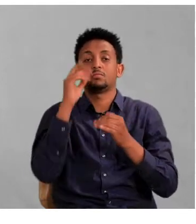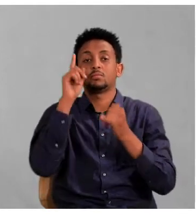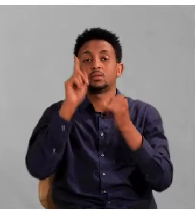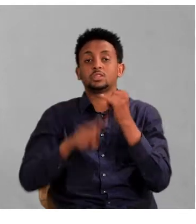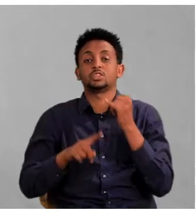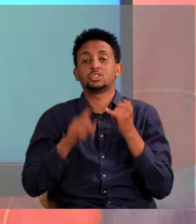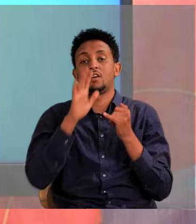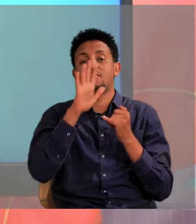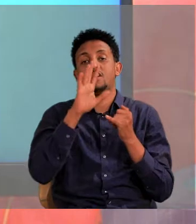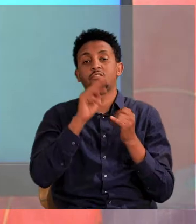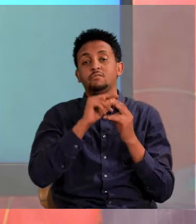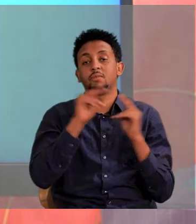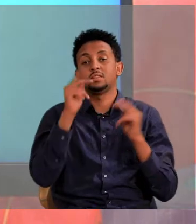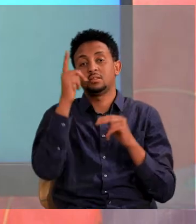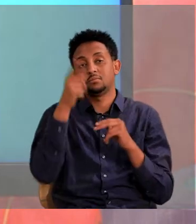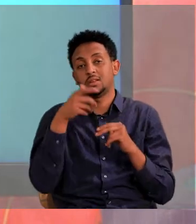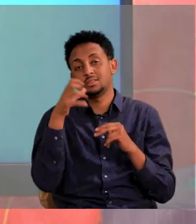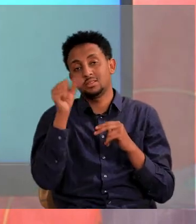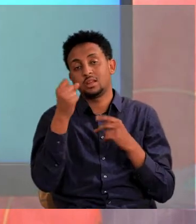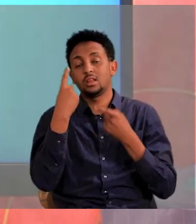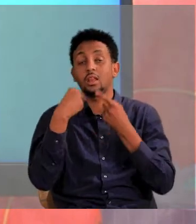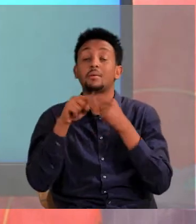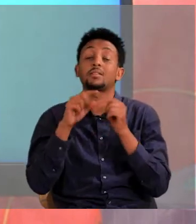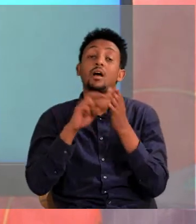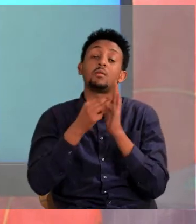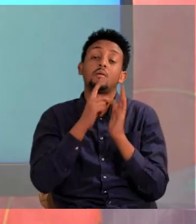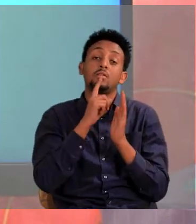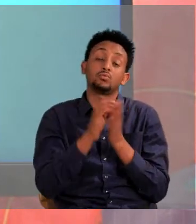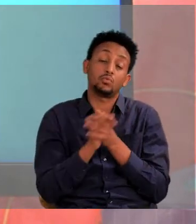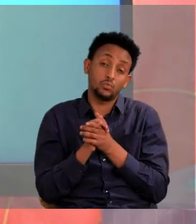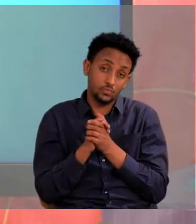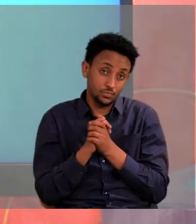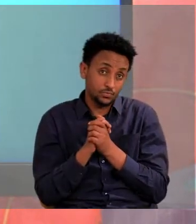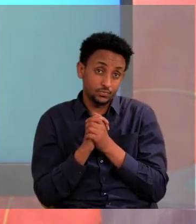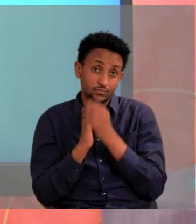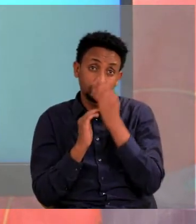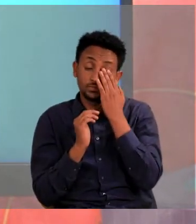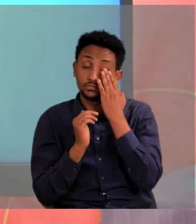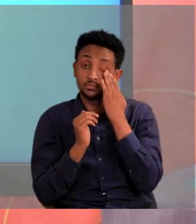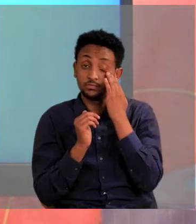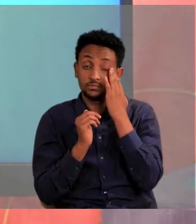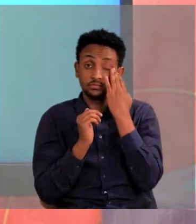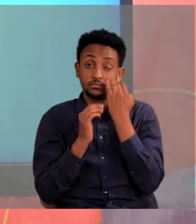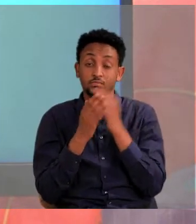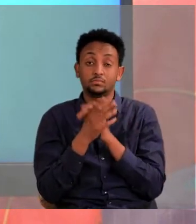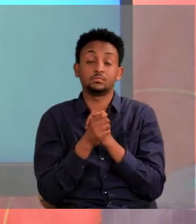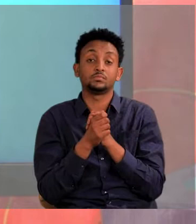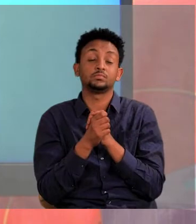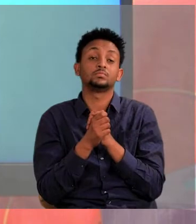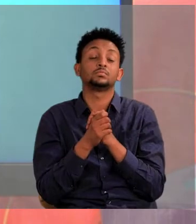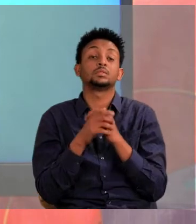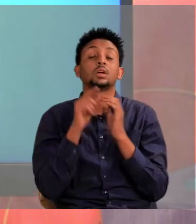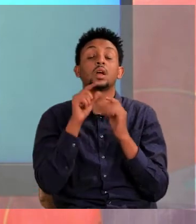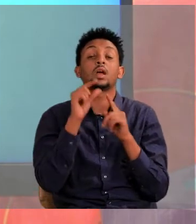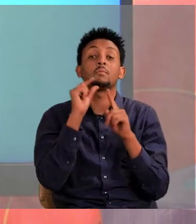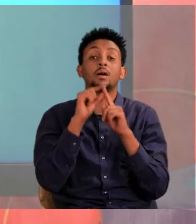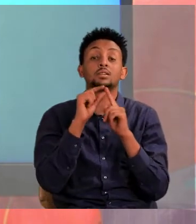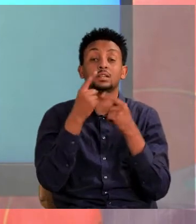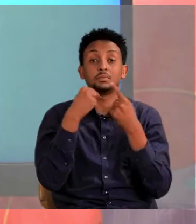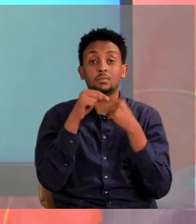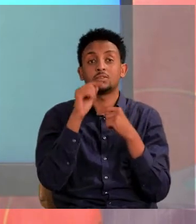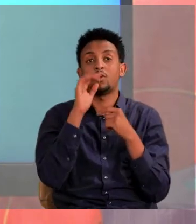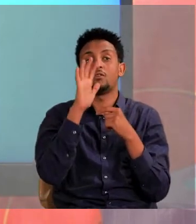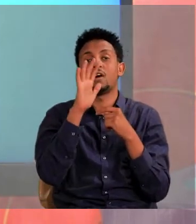is 25. So square root of 25, when you squared both sides, it gives us the final velocity of the particle